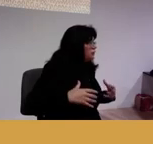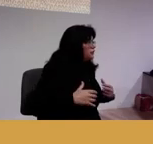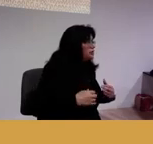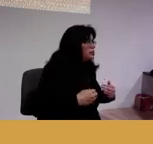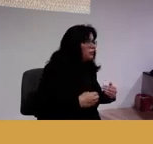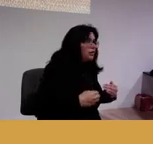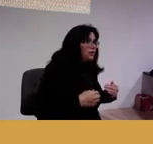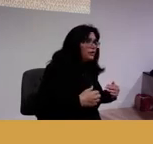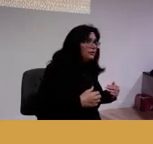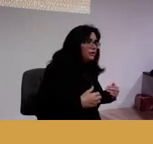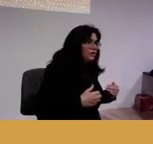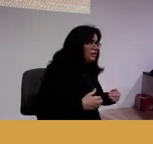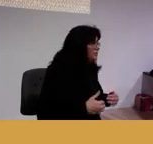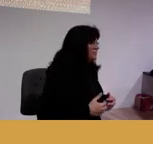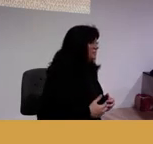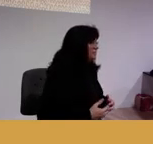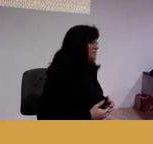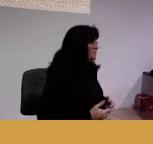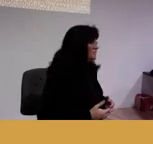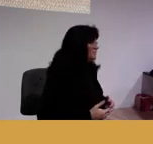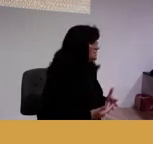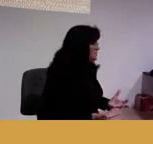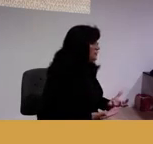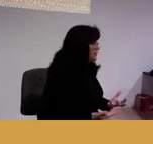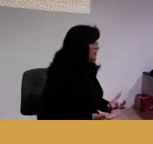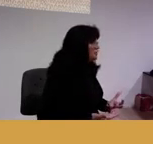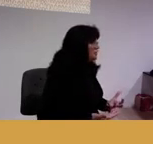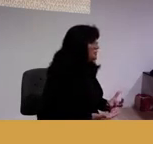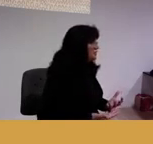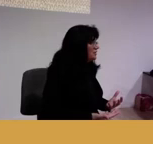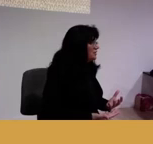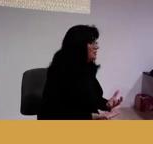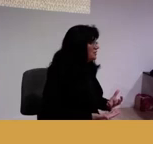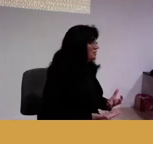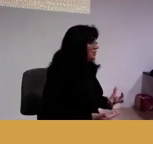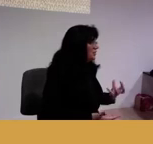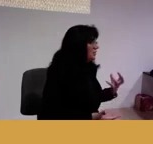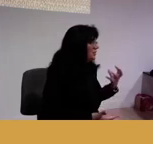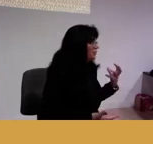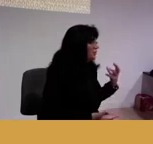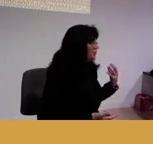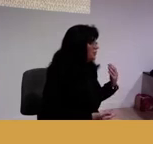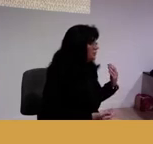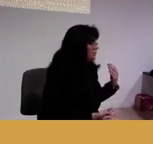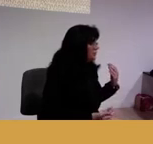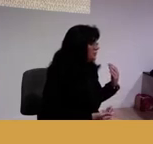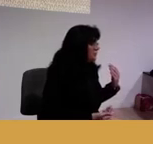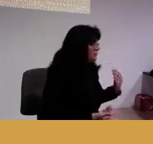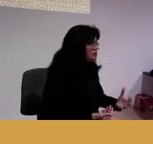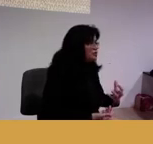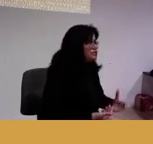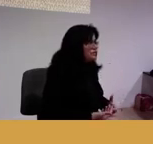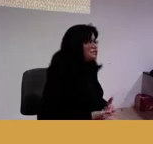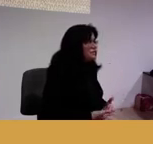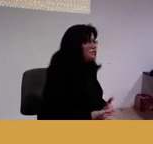So the future of what, you know, I think is the foundation of